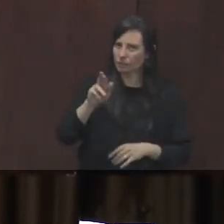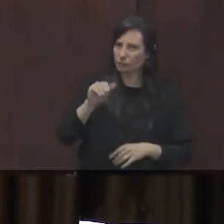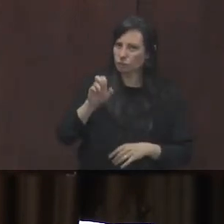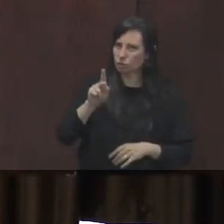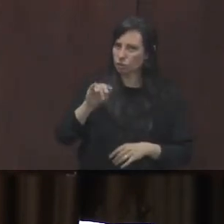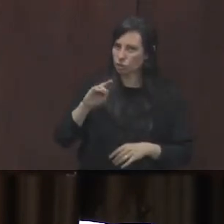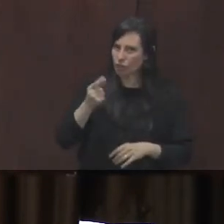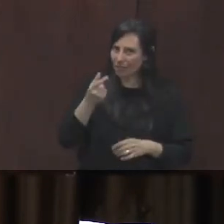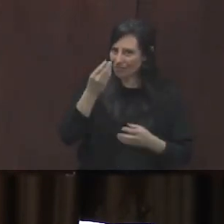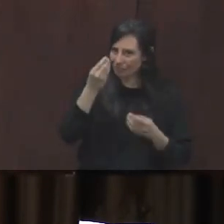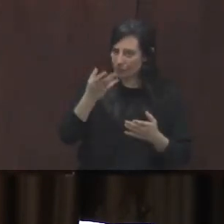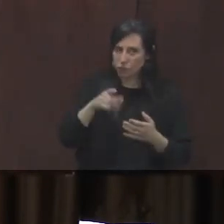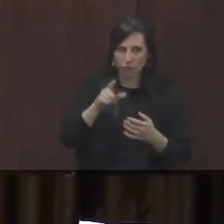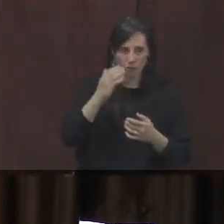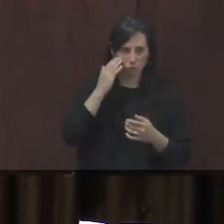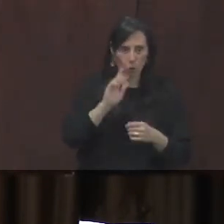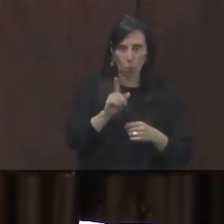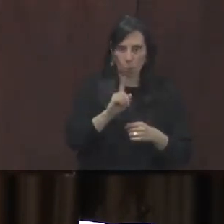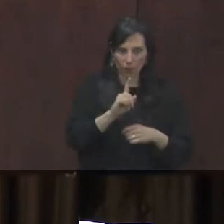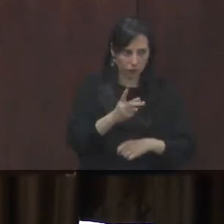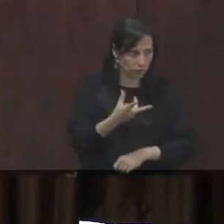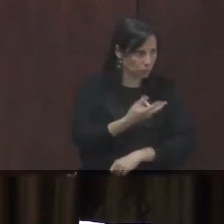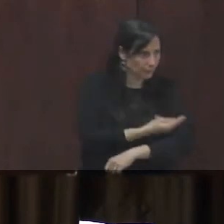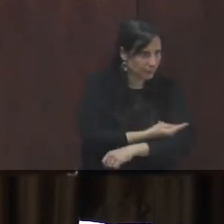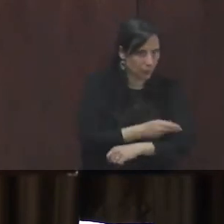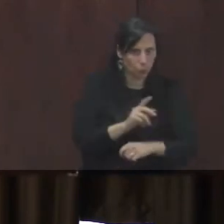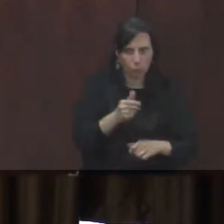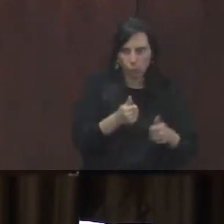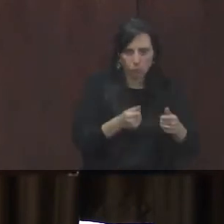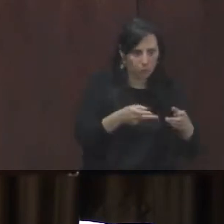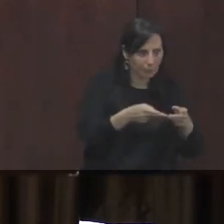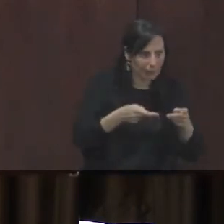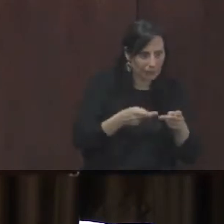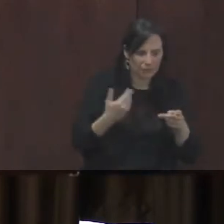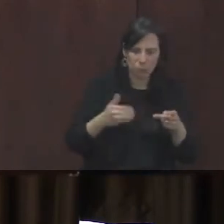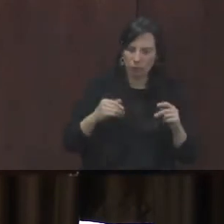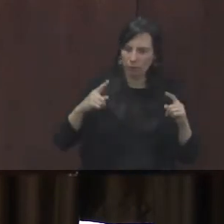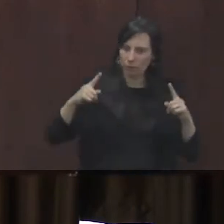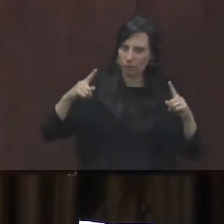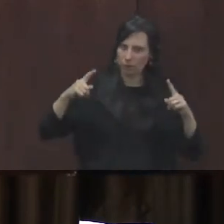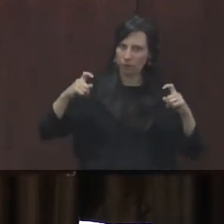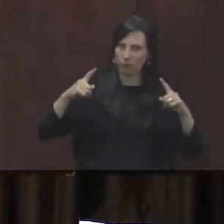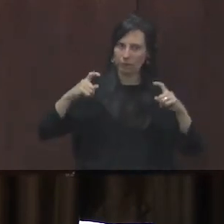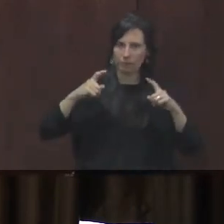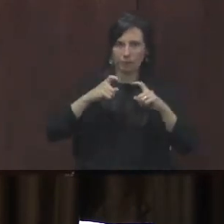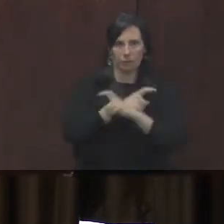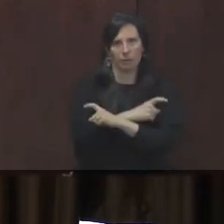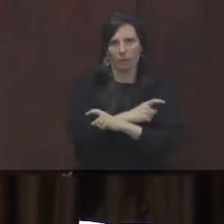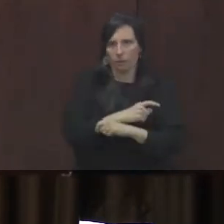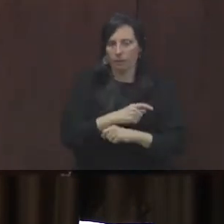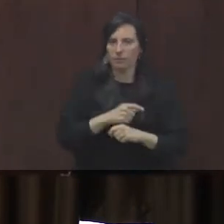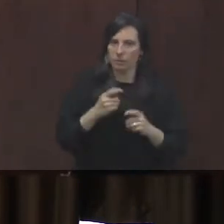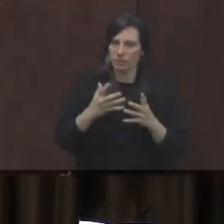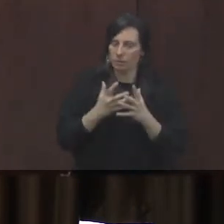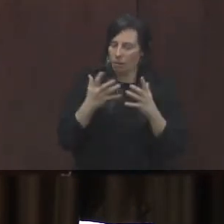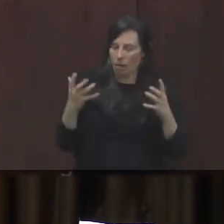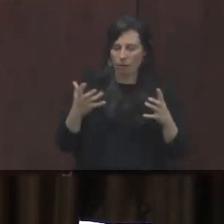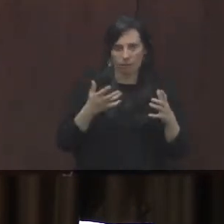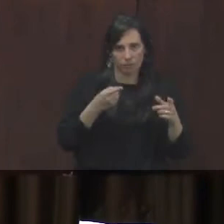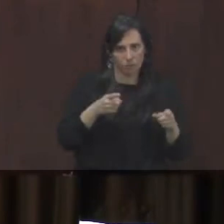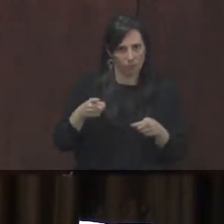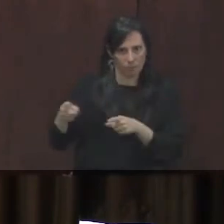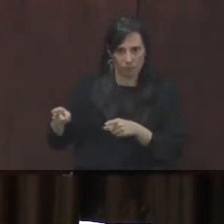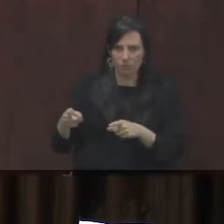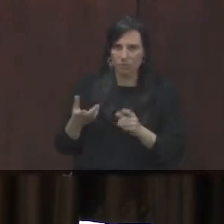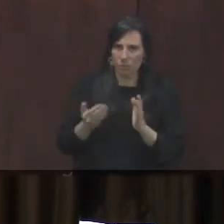they had the dose administered. The logistics are complicated. So just to echo what Stace and Fletch said